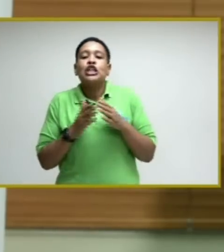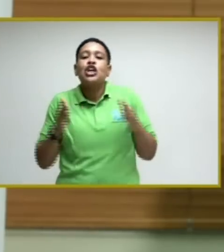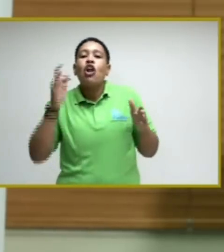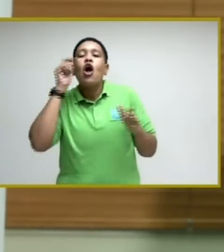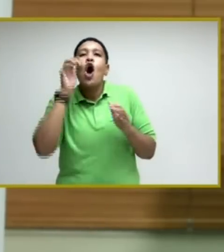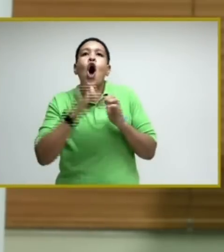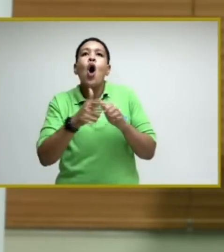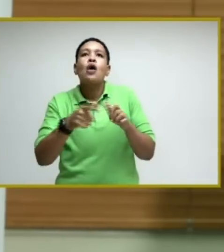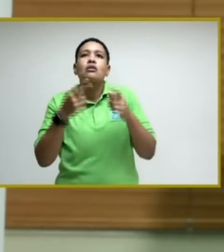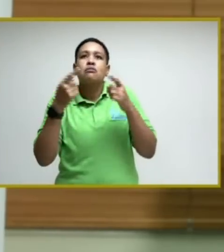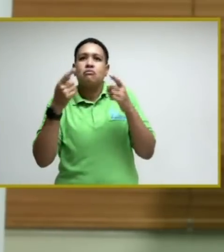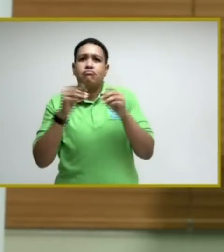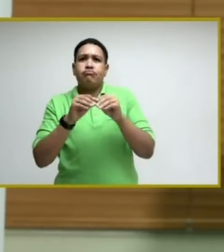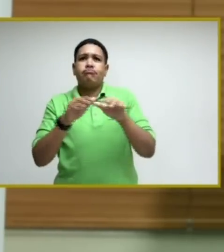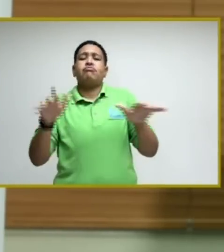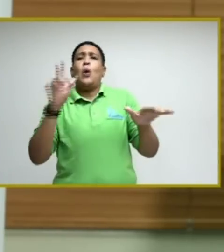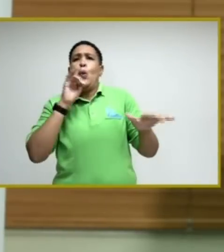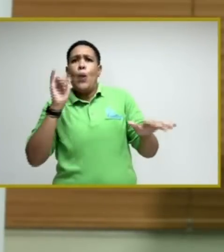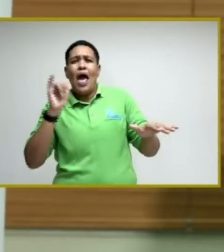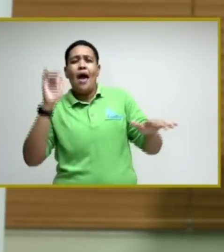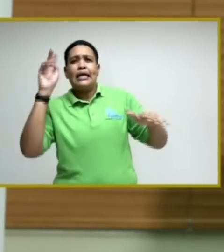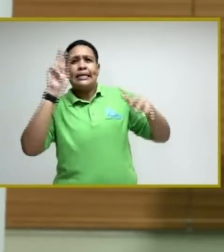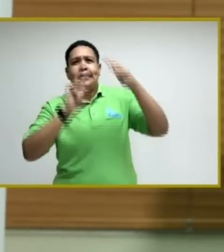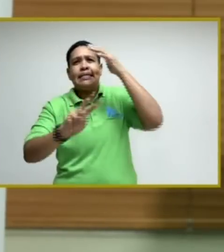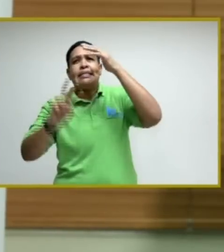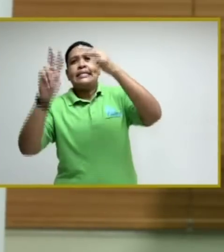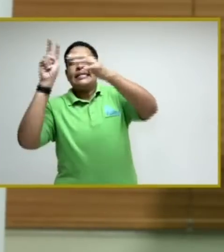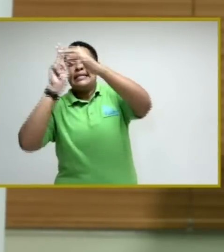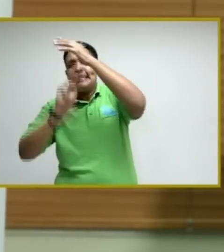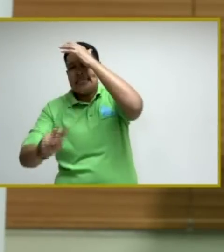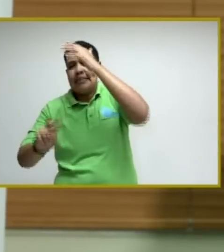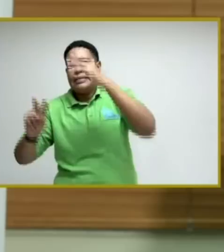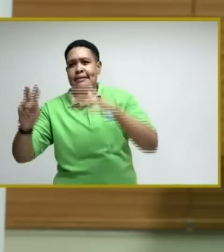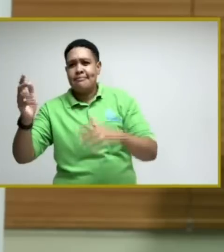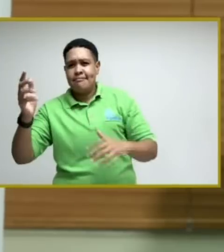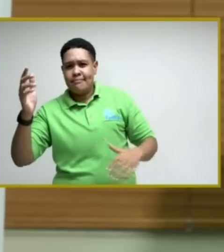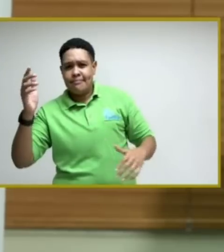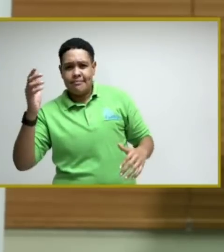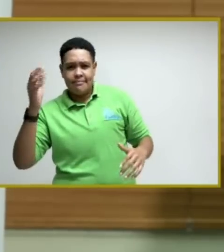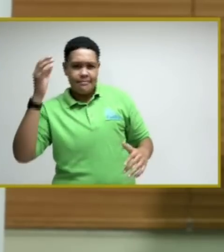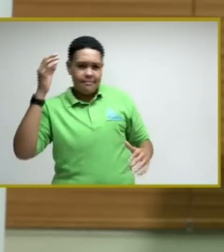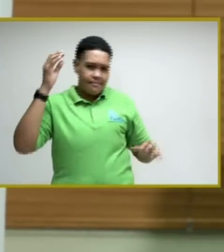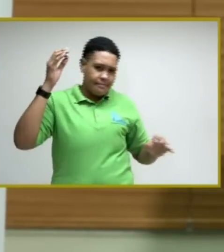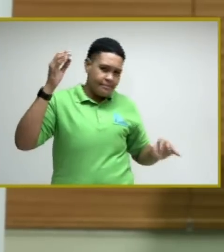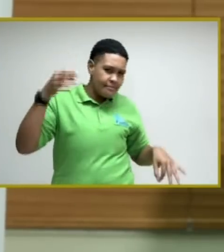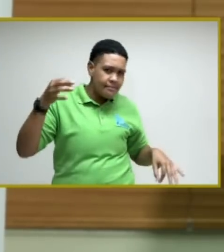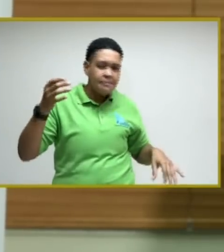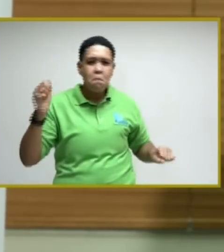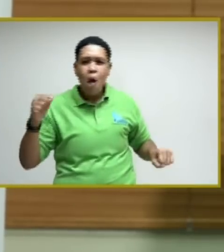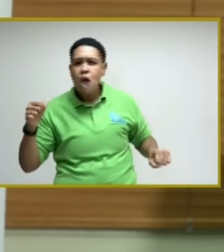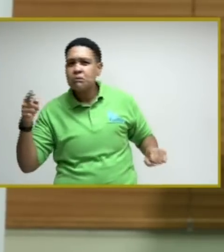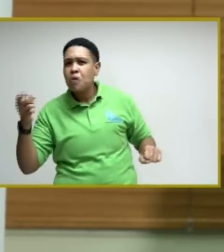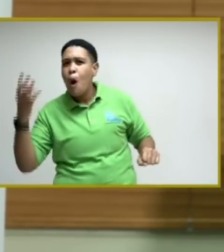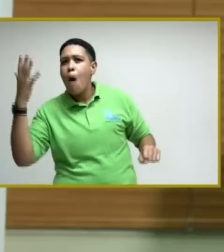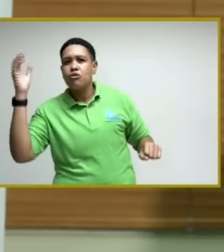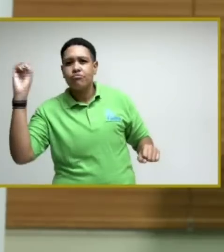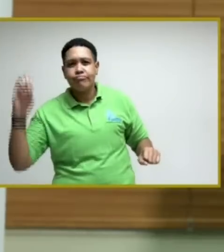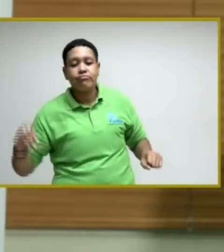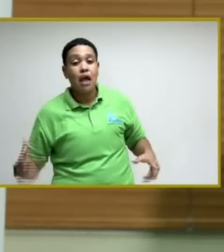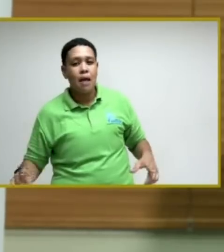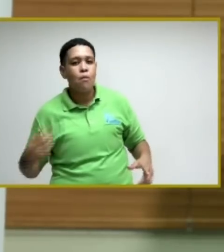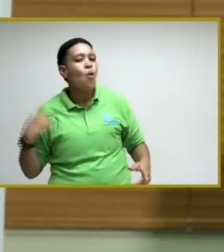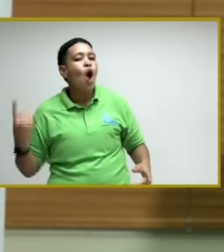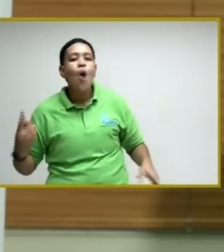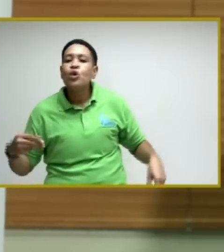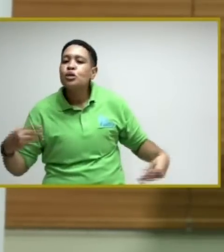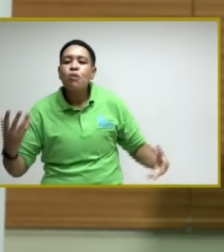work. And we have always provided information around where we are, where we're